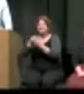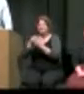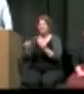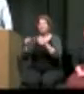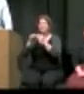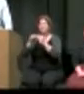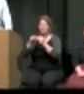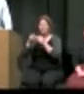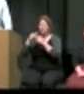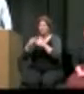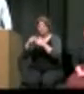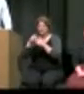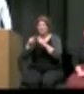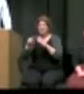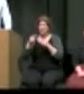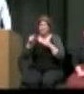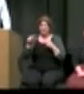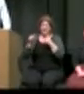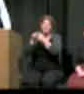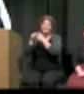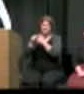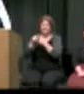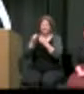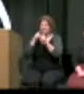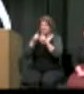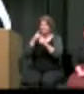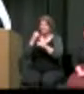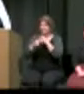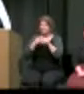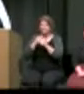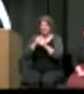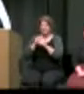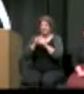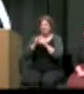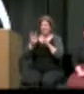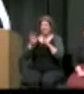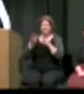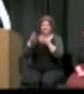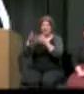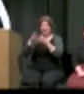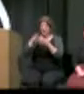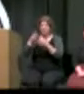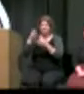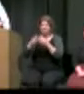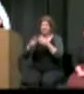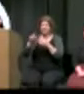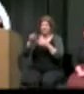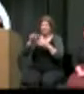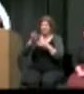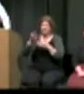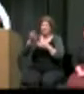So yeah, that's the goal this year. And then obviously finish the rest 27, 28.